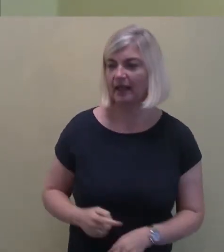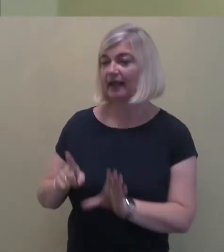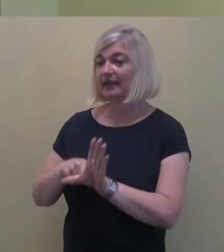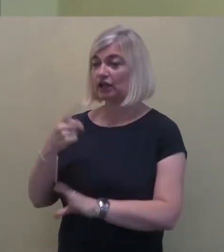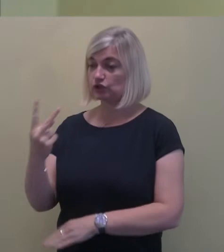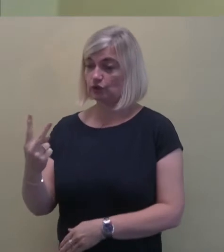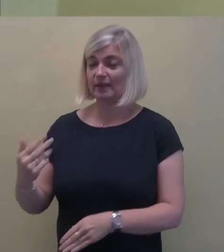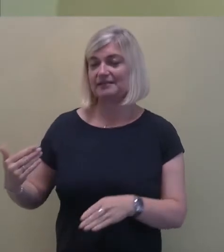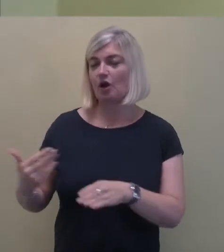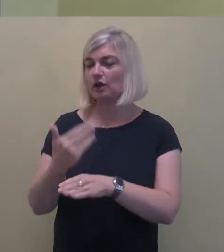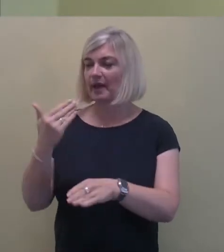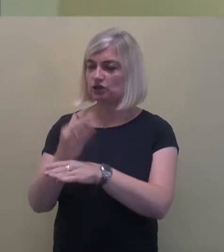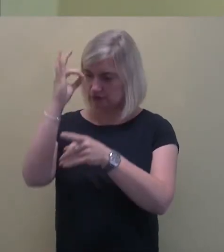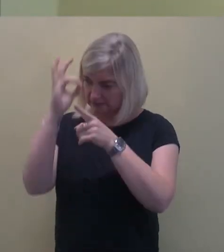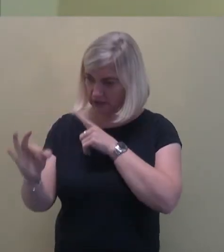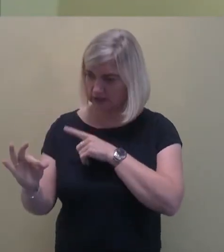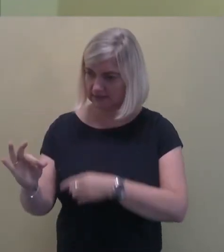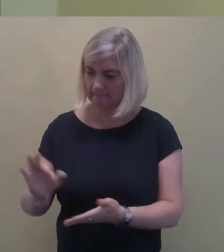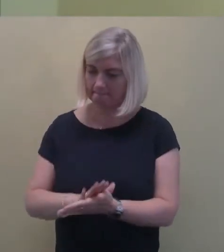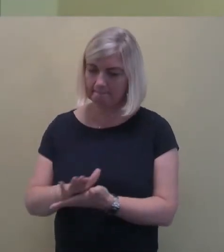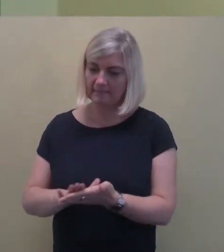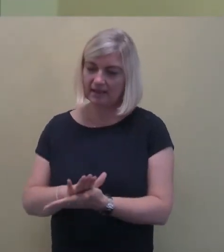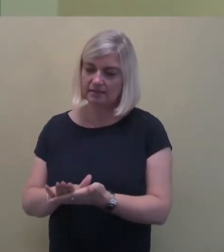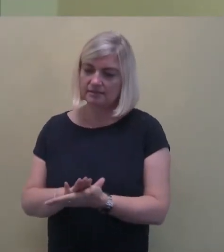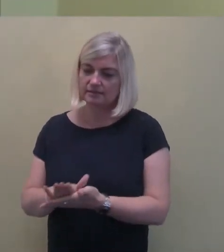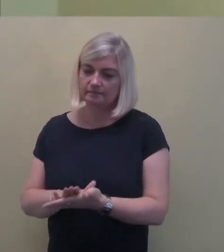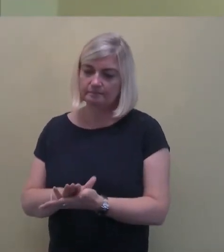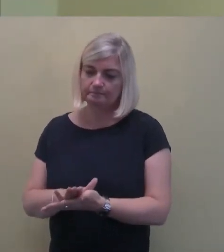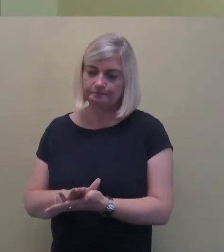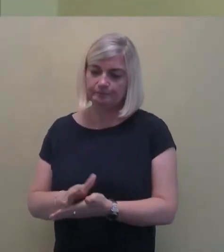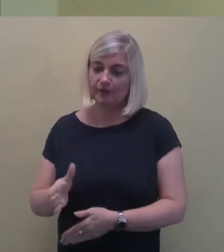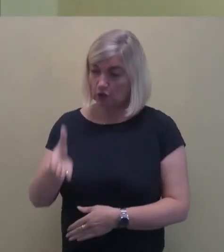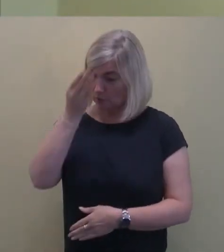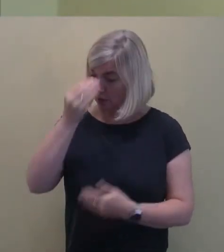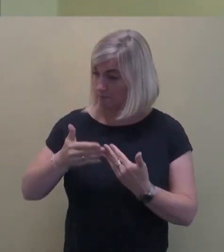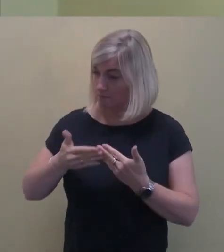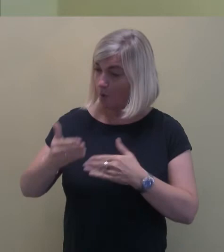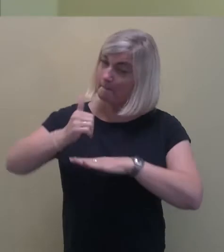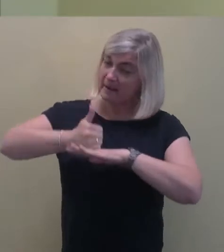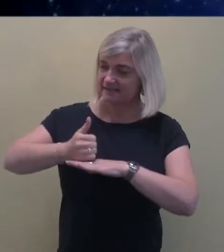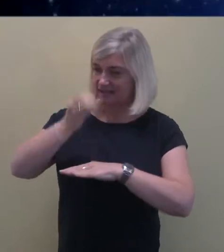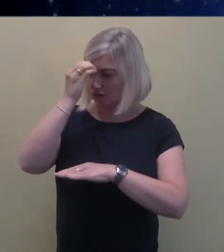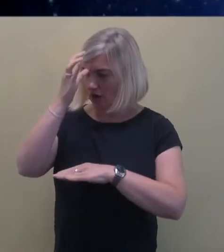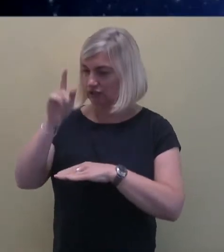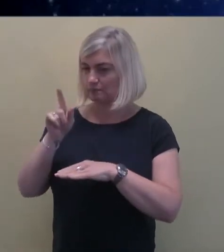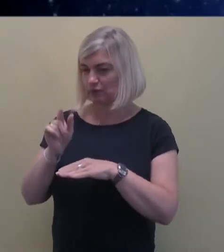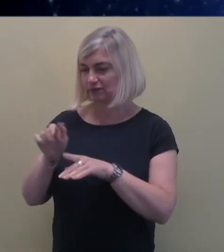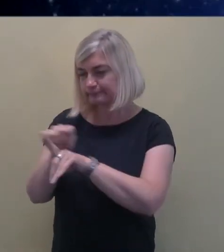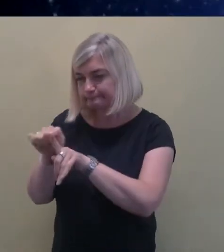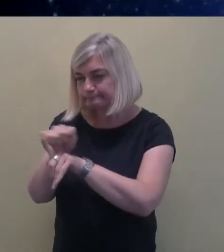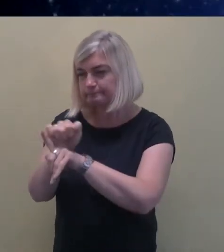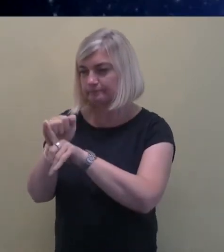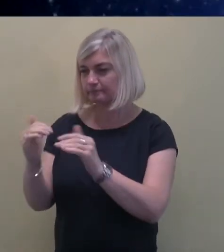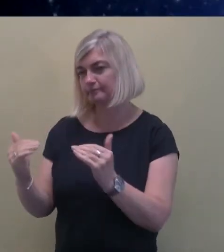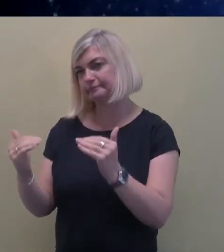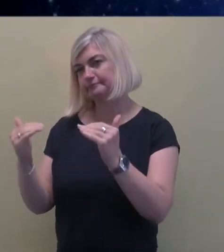studying, we'd jump straight onto it. It sounds really exciting. It is, yeah, it looks good. Yeah, may I add one thing, Neil,